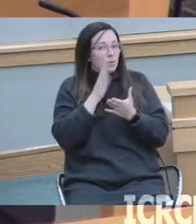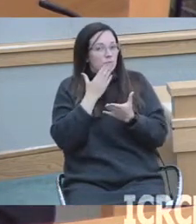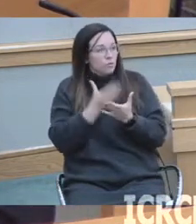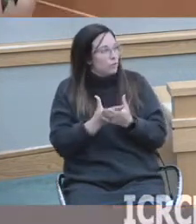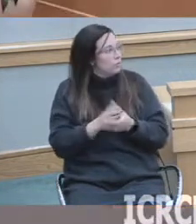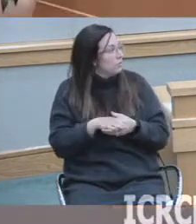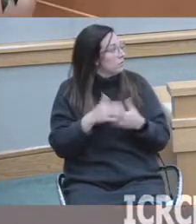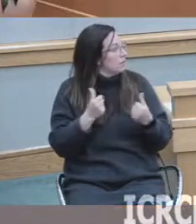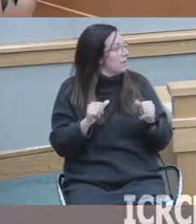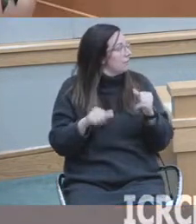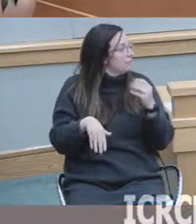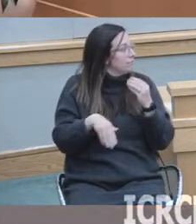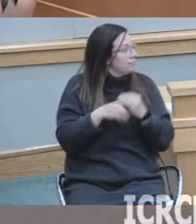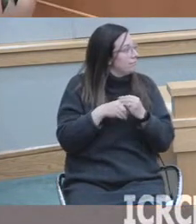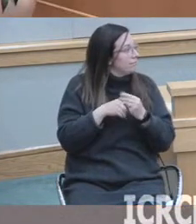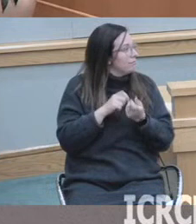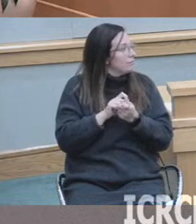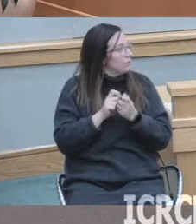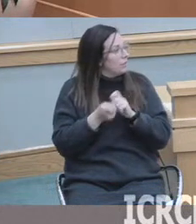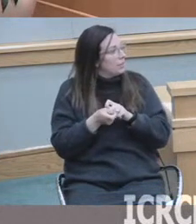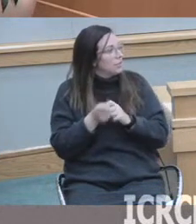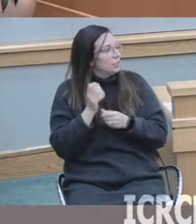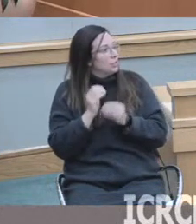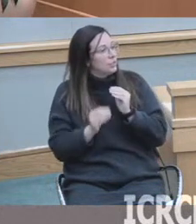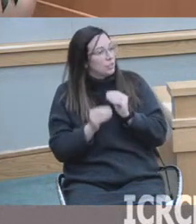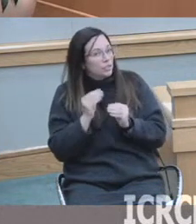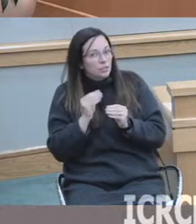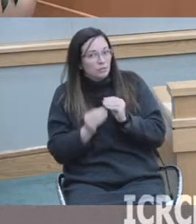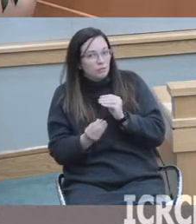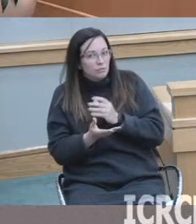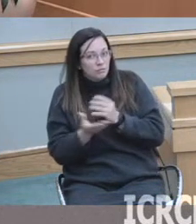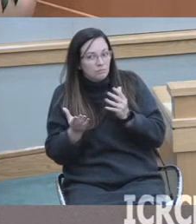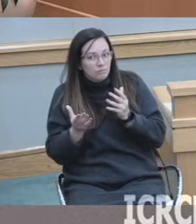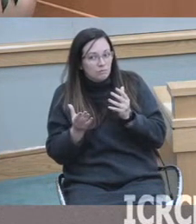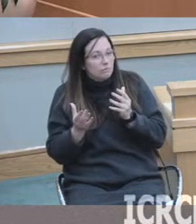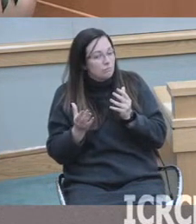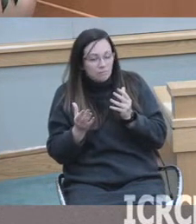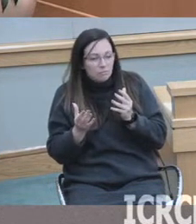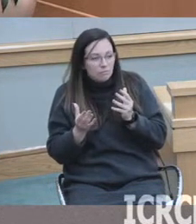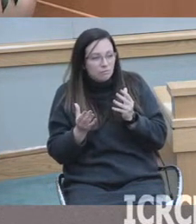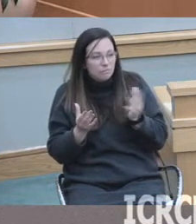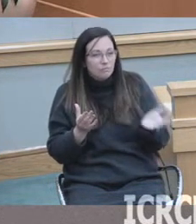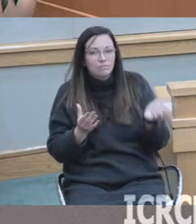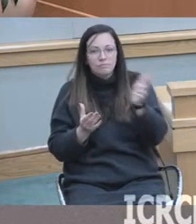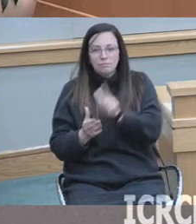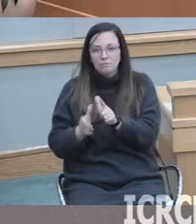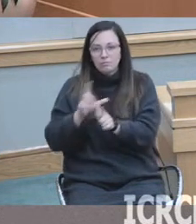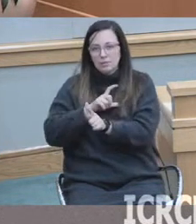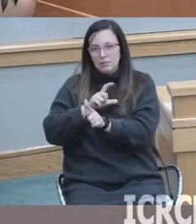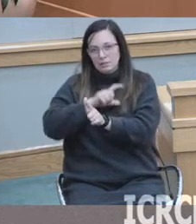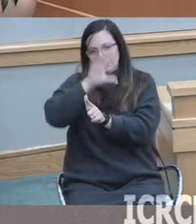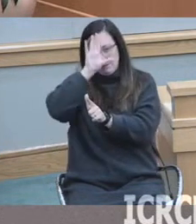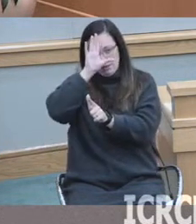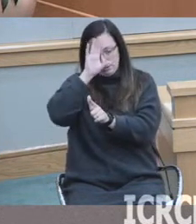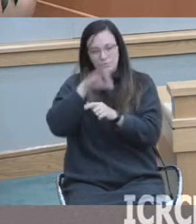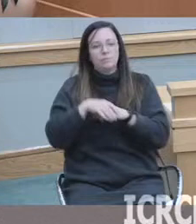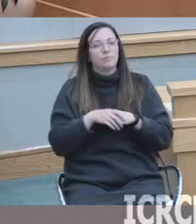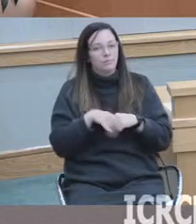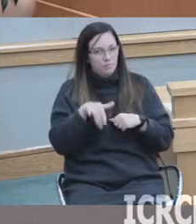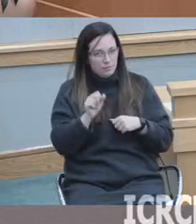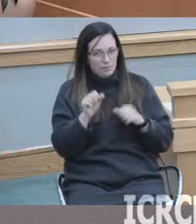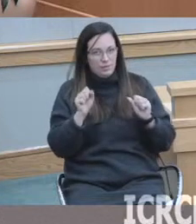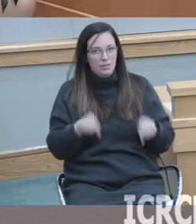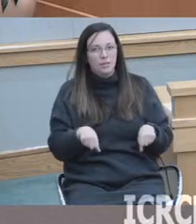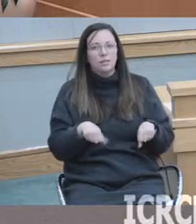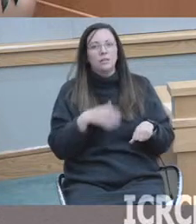Any additions, corrections, or changes? If not, can we have police and fire? Yes, we can. We're going